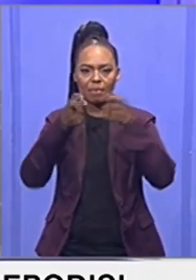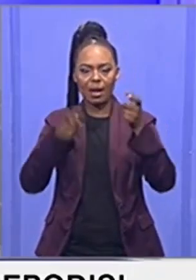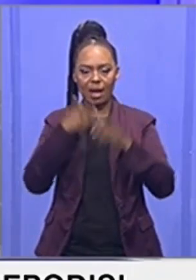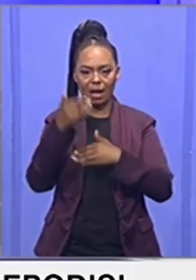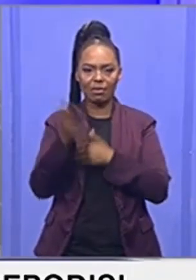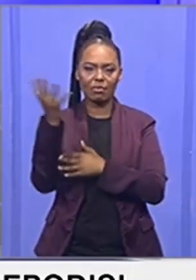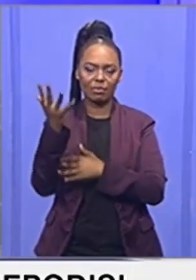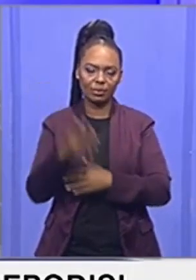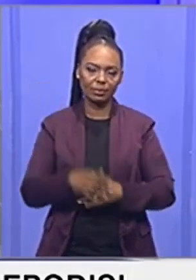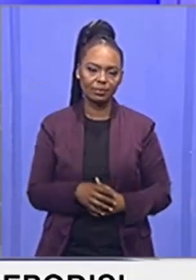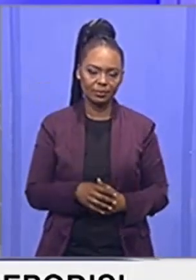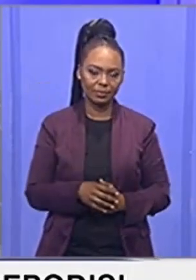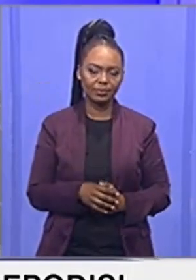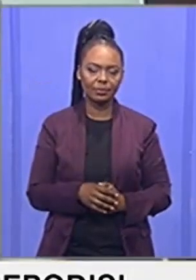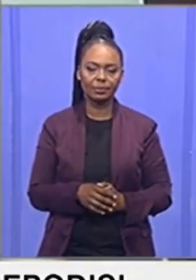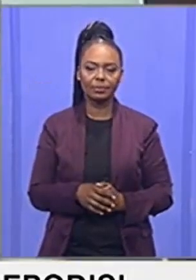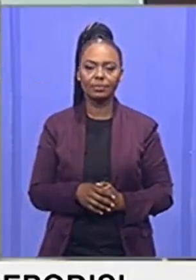se.